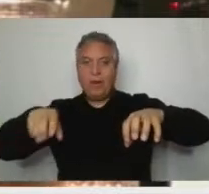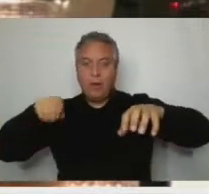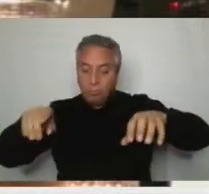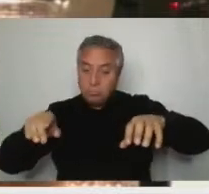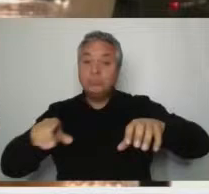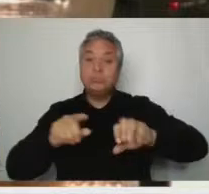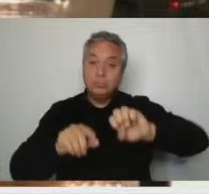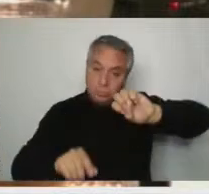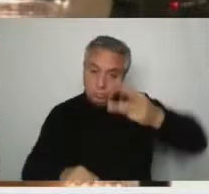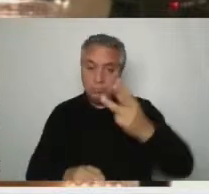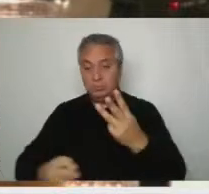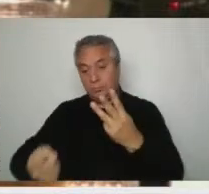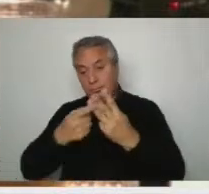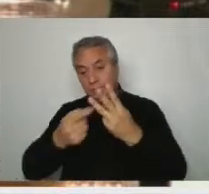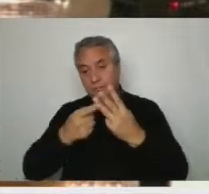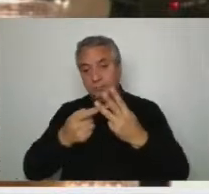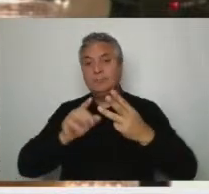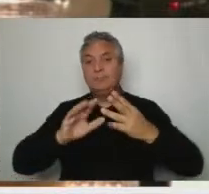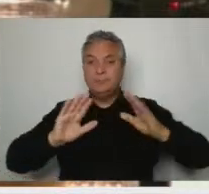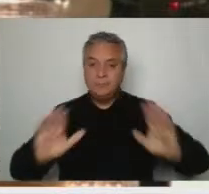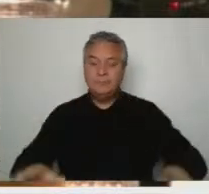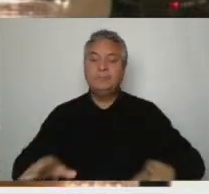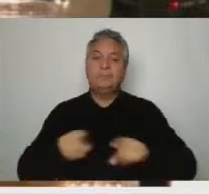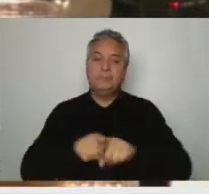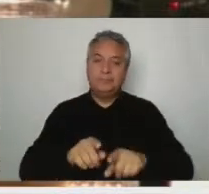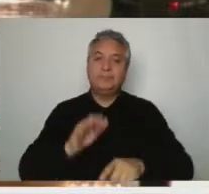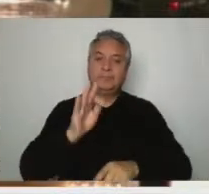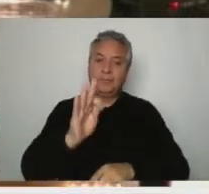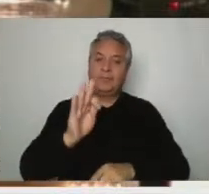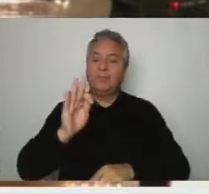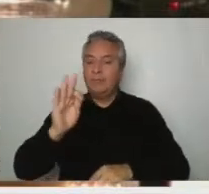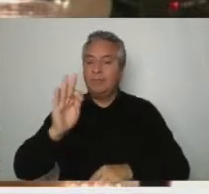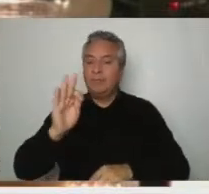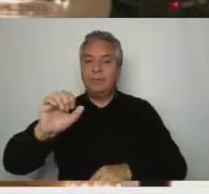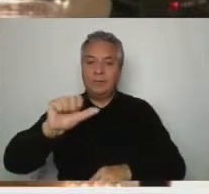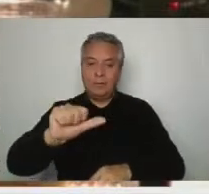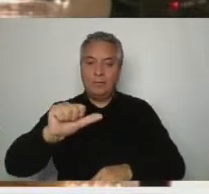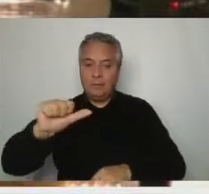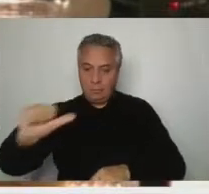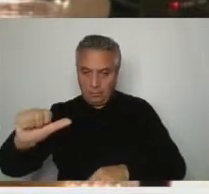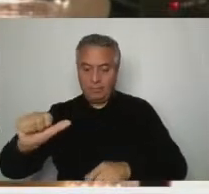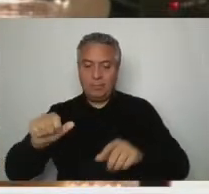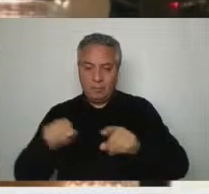and also for those who belong to the armed forces system.